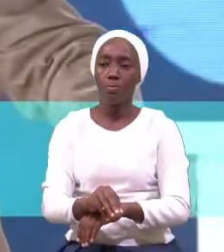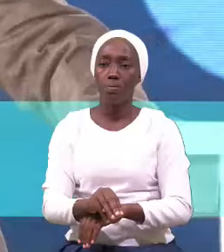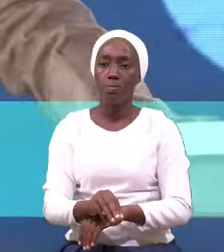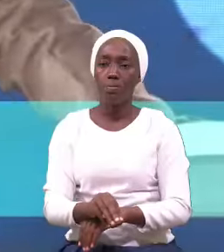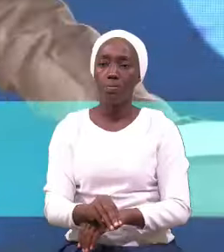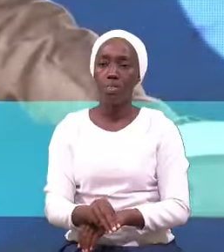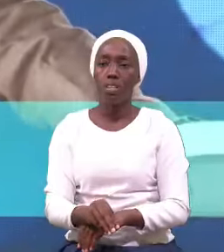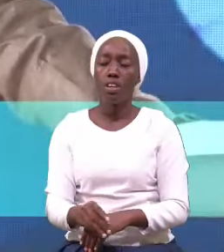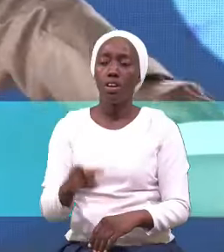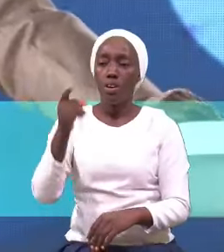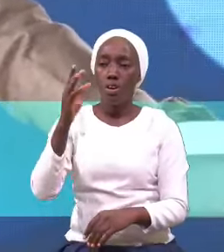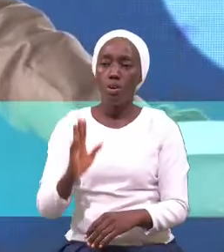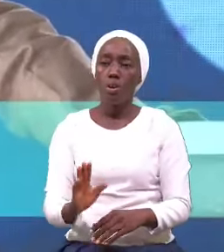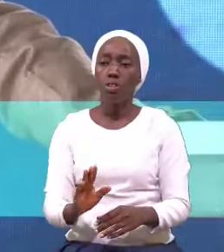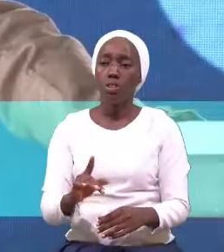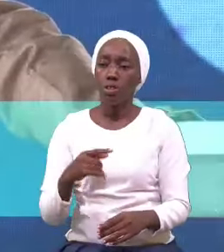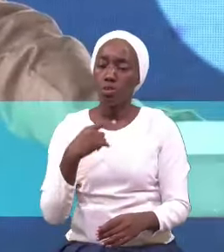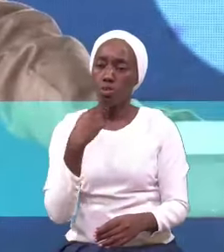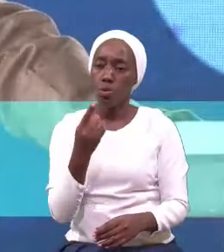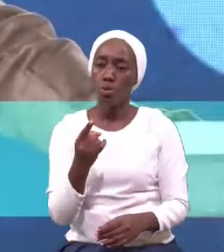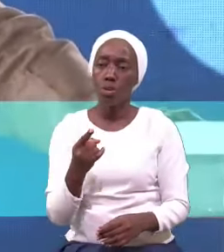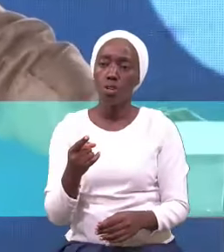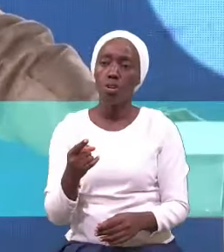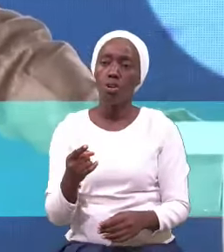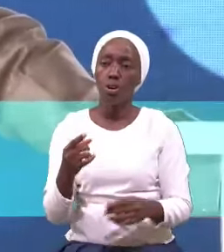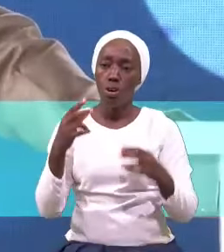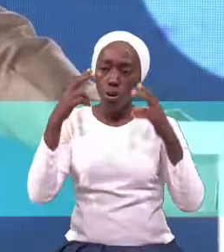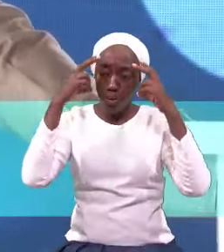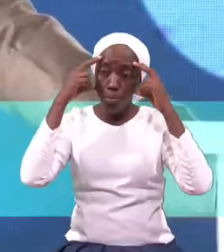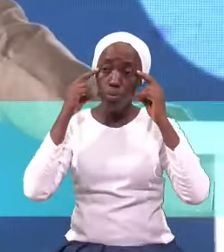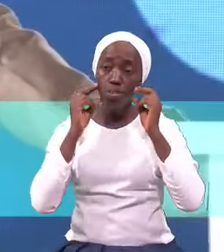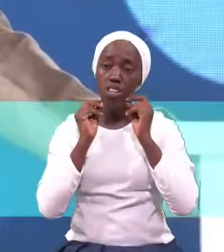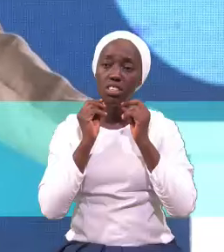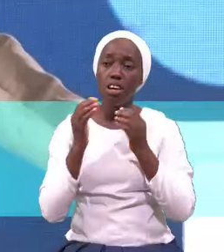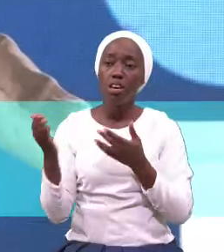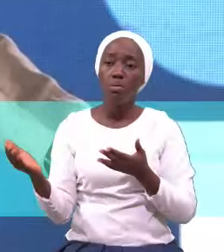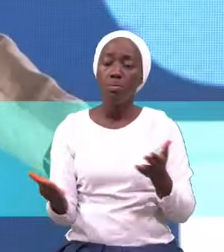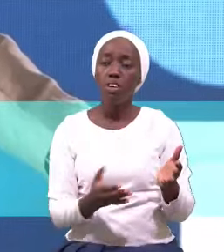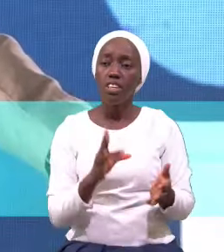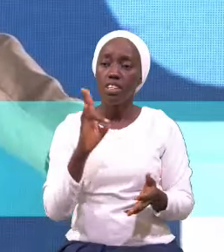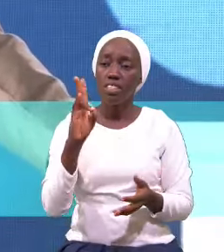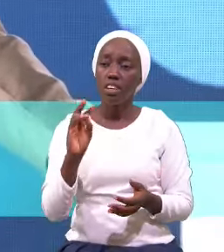God told Moses, bring 70 people that you know.